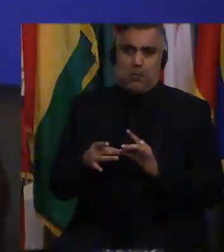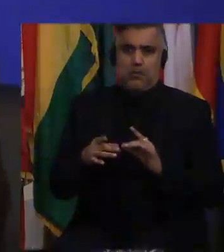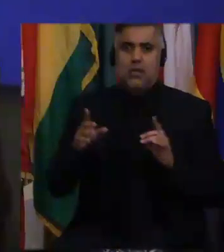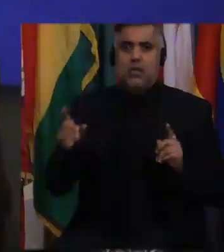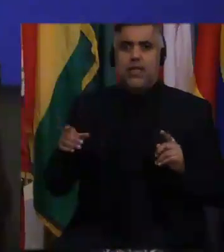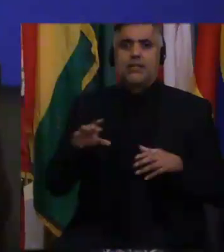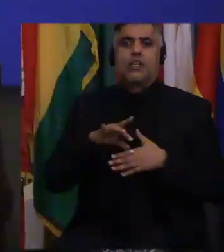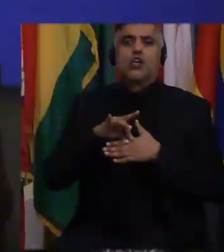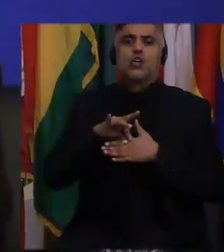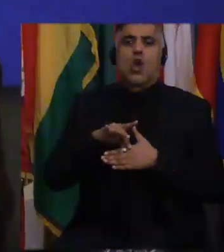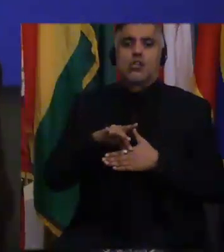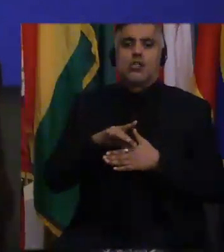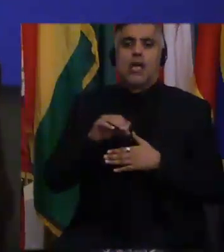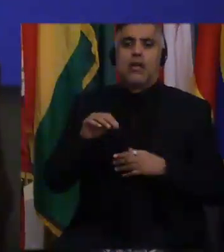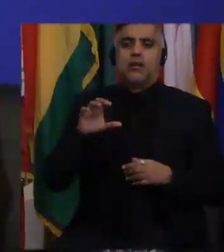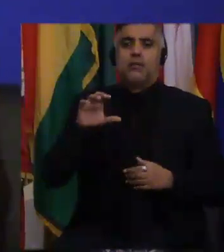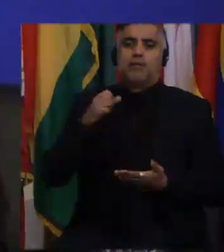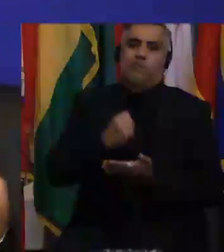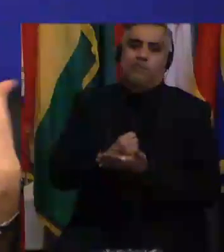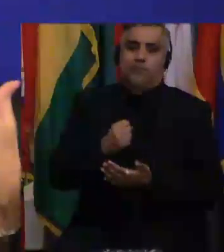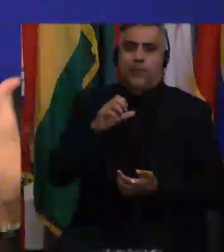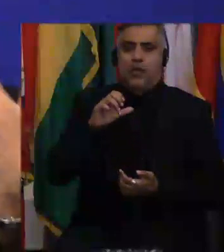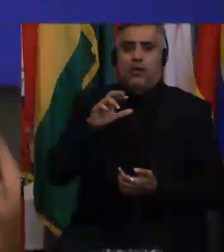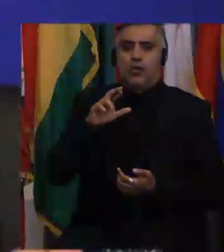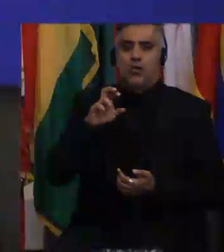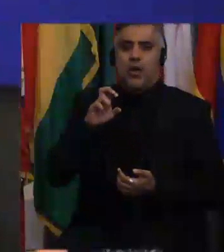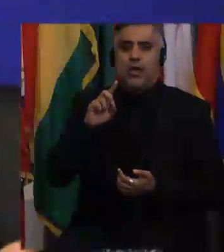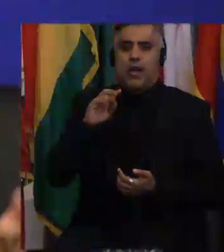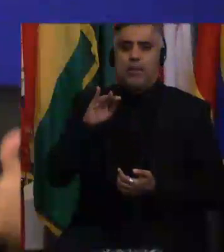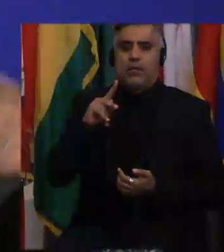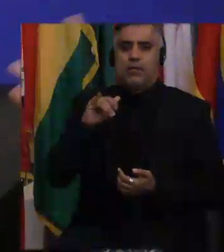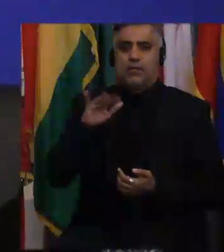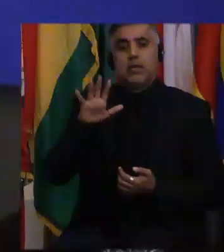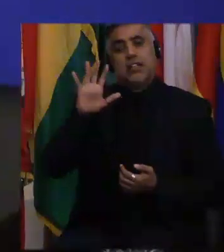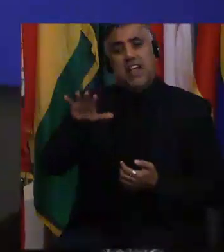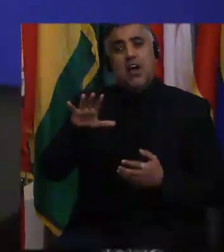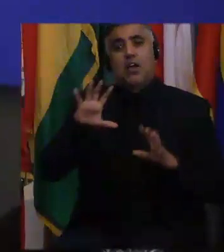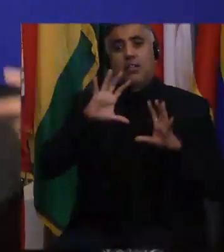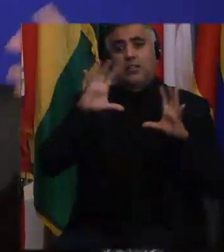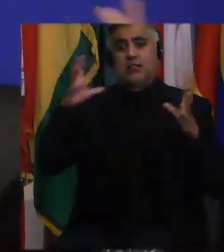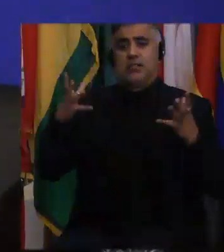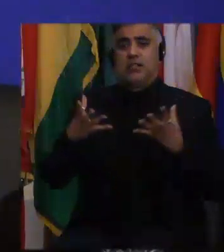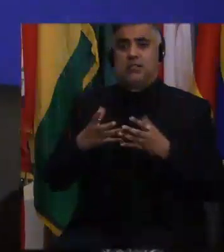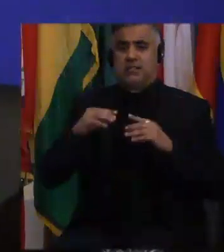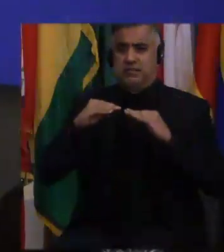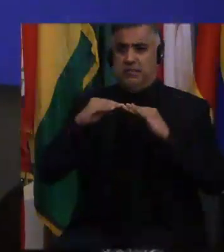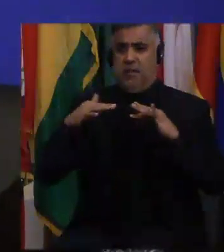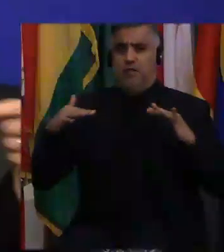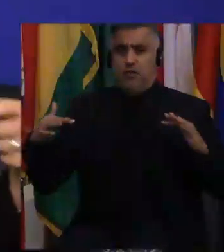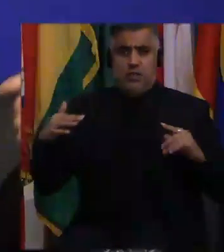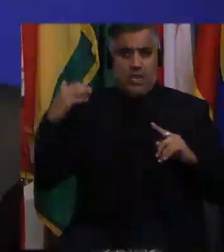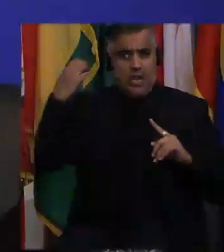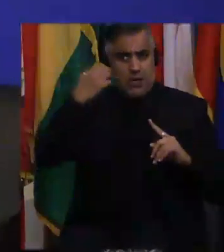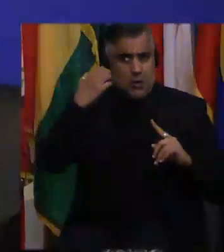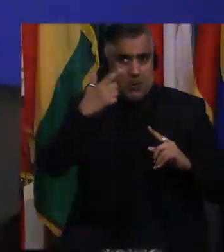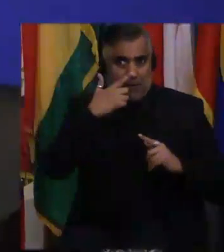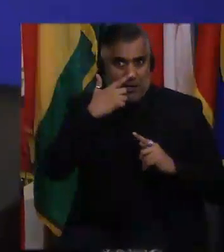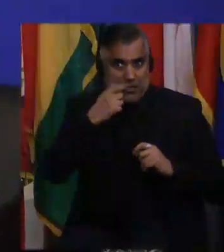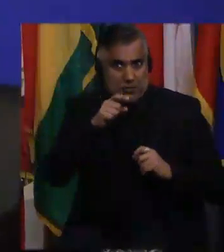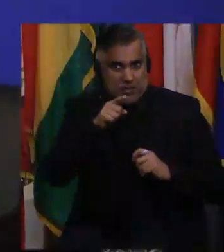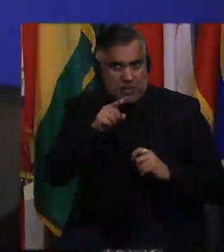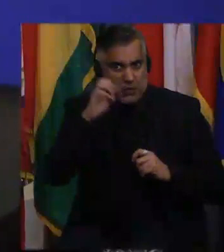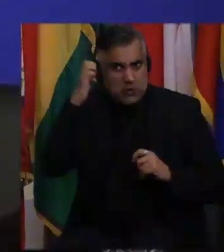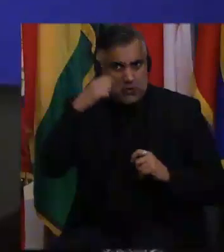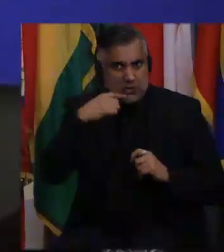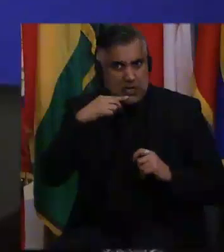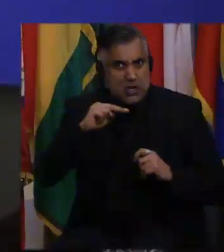and that's context and credibility. So we're talking about a very diverse hemisphere and Europe, and interesting, I'm very interested in you mentioning